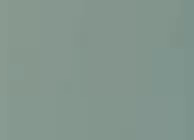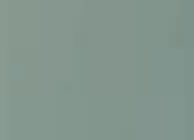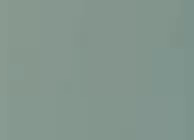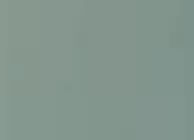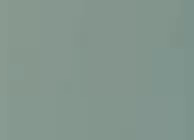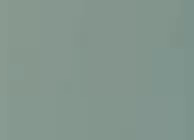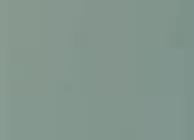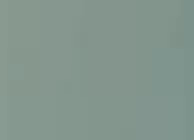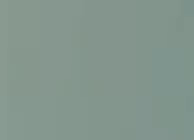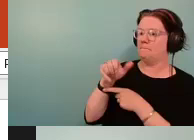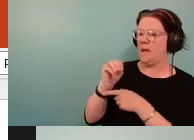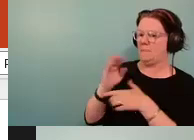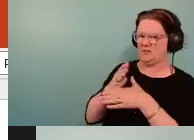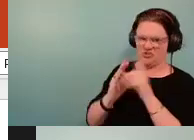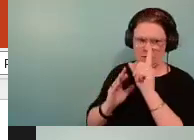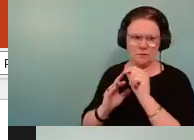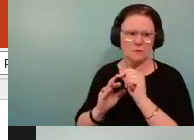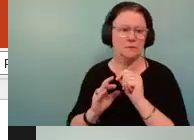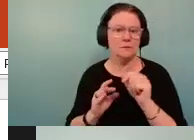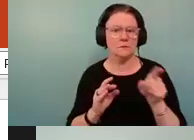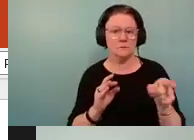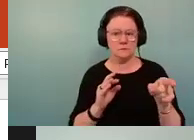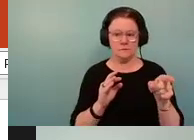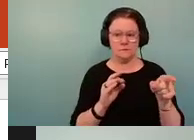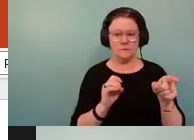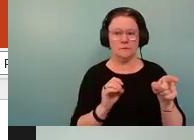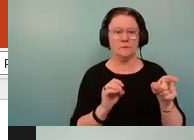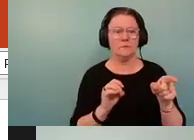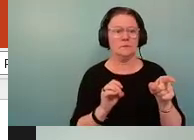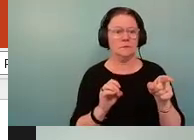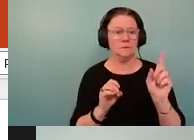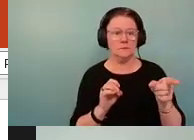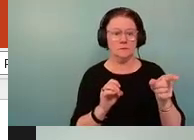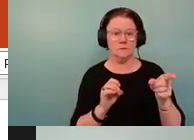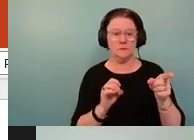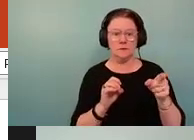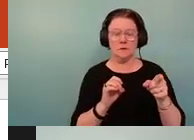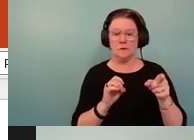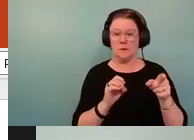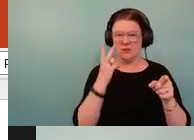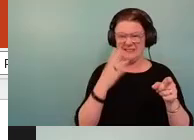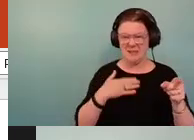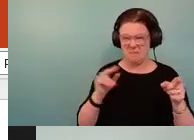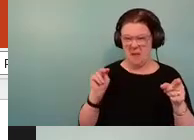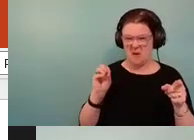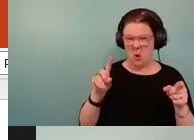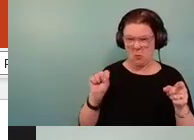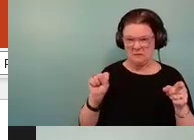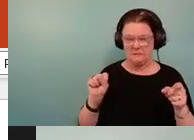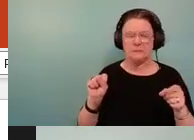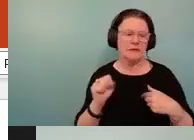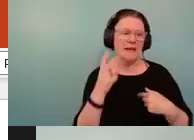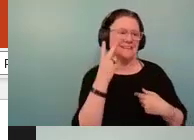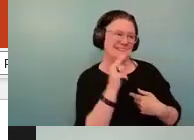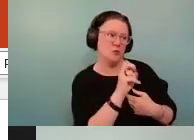I'm sharing, but let me just double check that you can see. Are you seeing my whole screen or are you seeing the presentation? We're